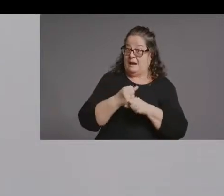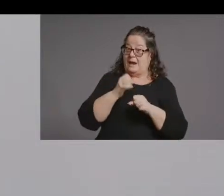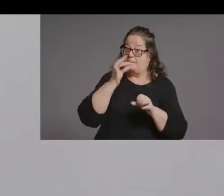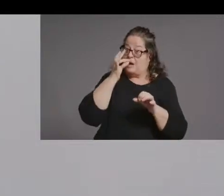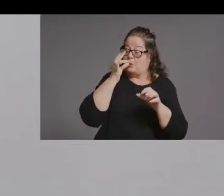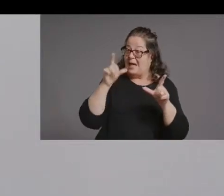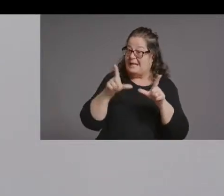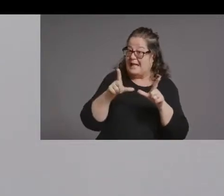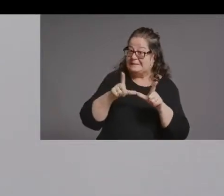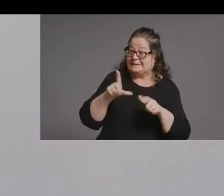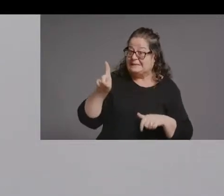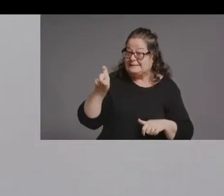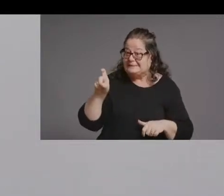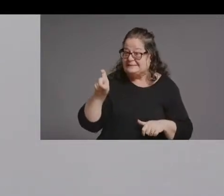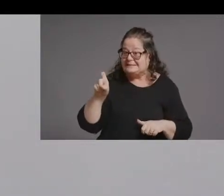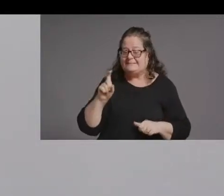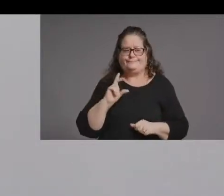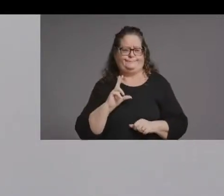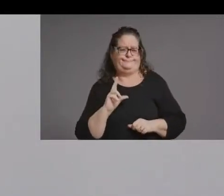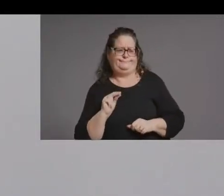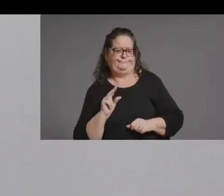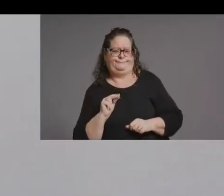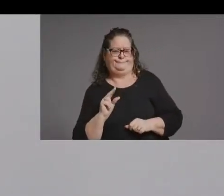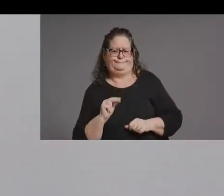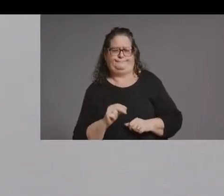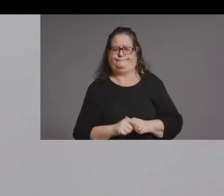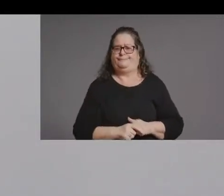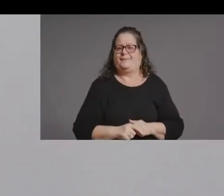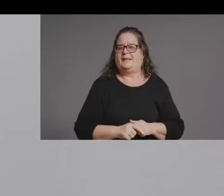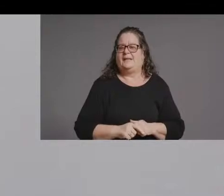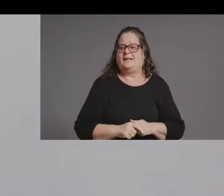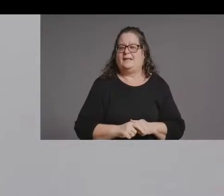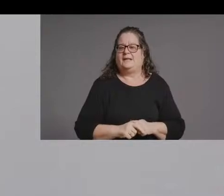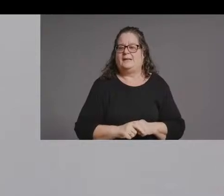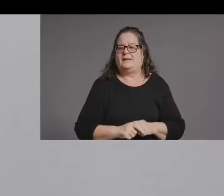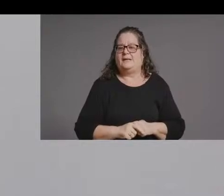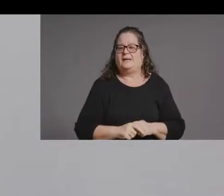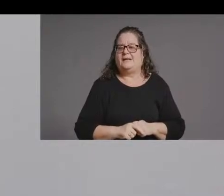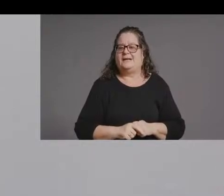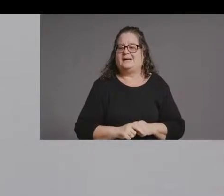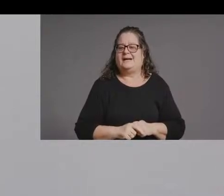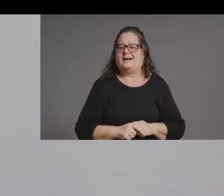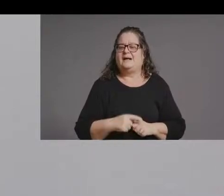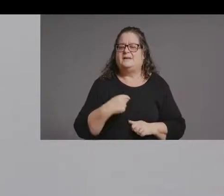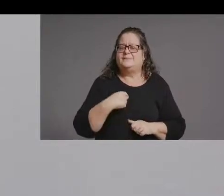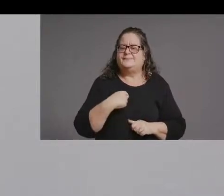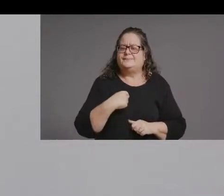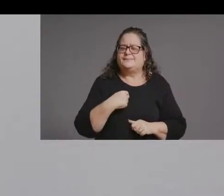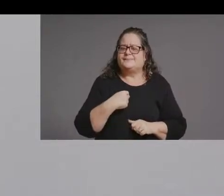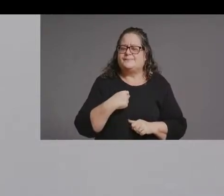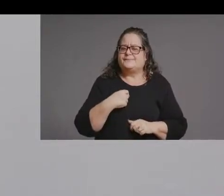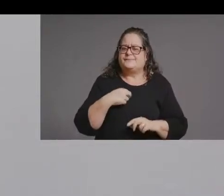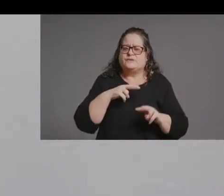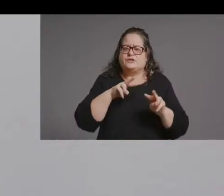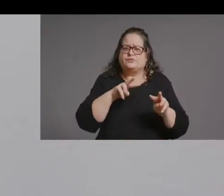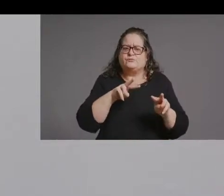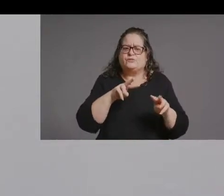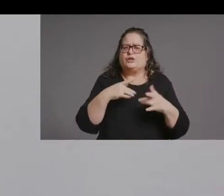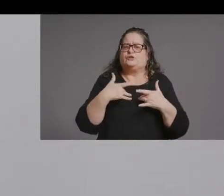okay, well, that being the case, I've been looking at some of the trends in terms of vaccinations, and we seem to